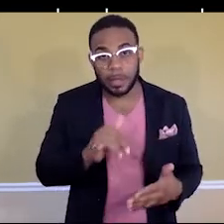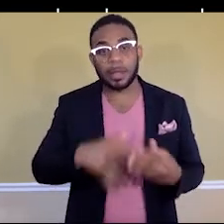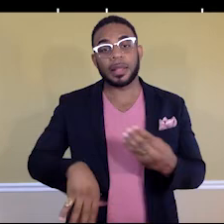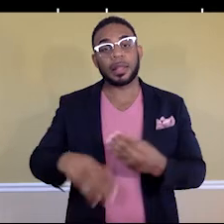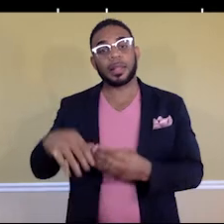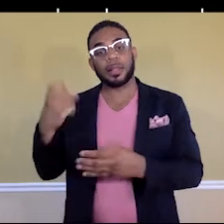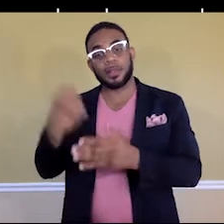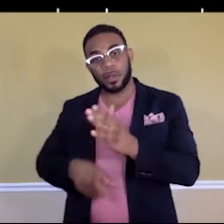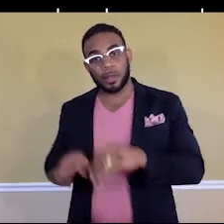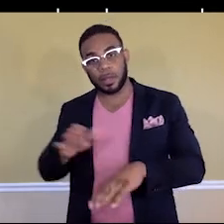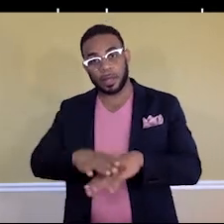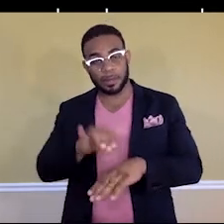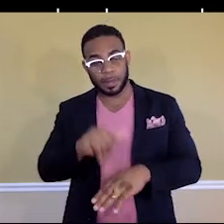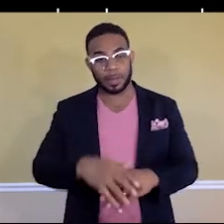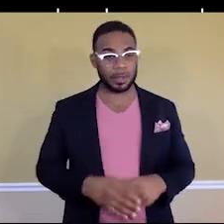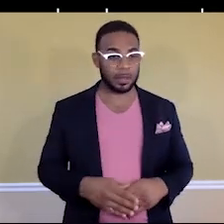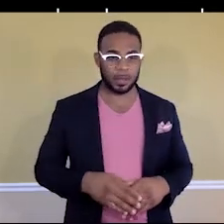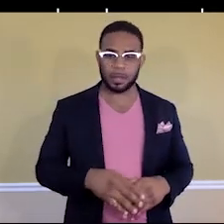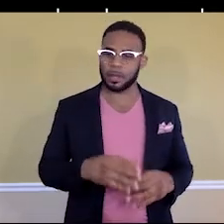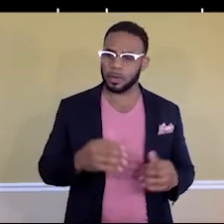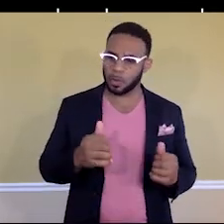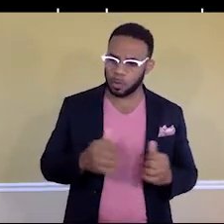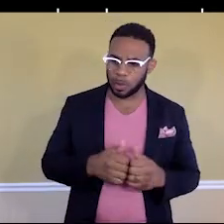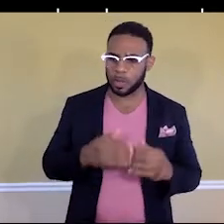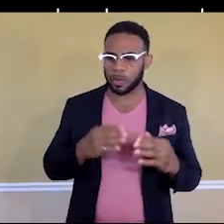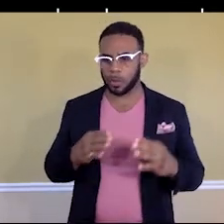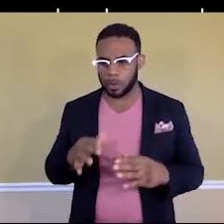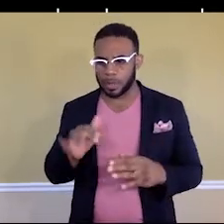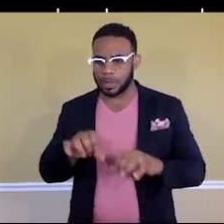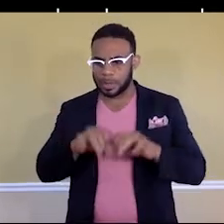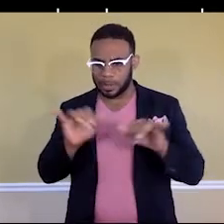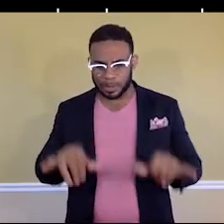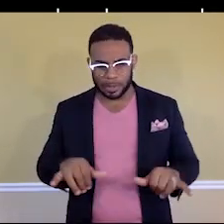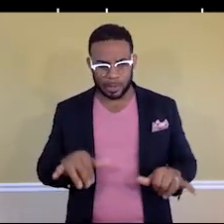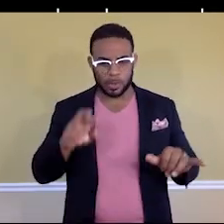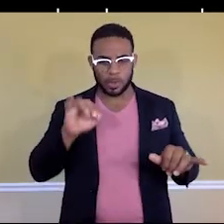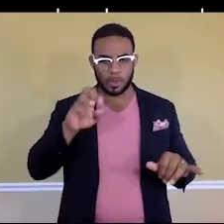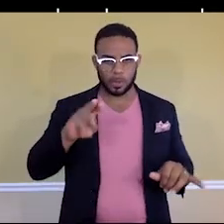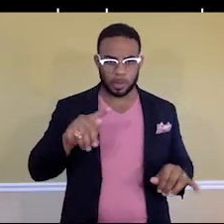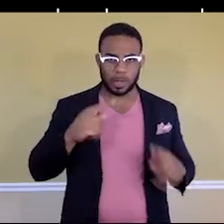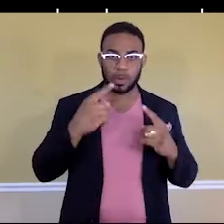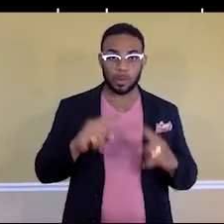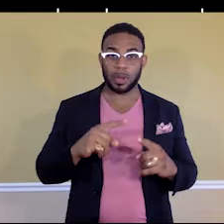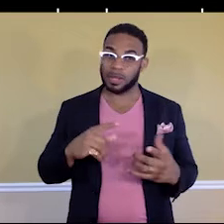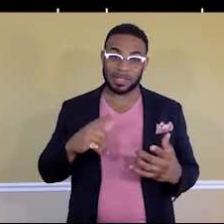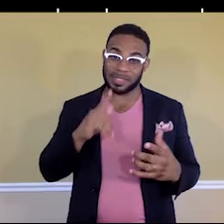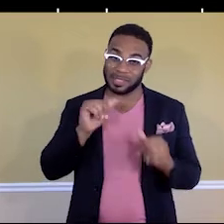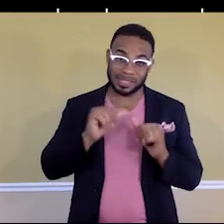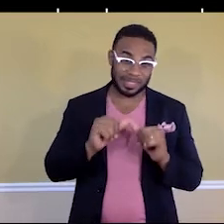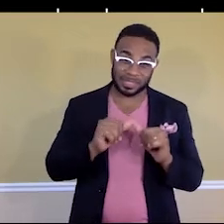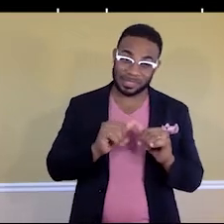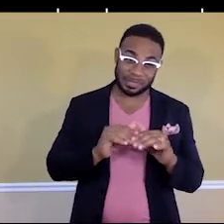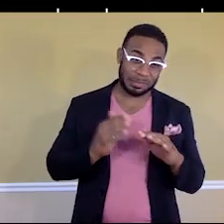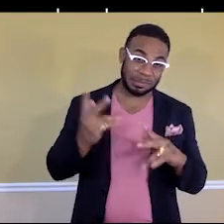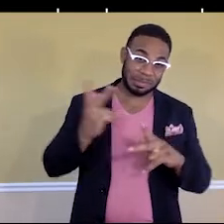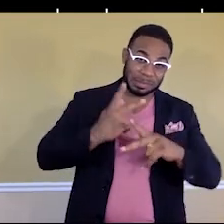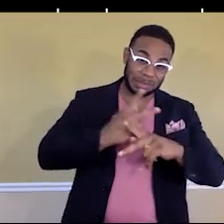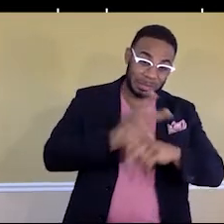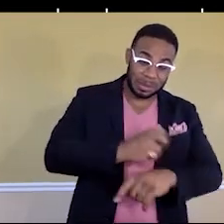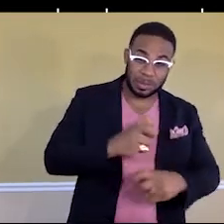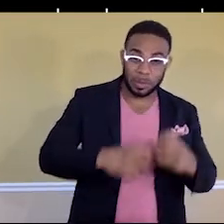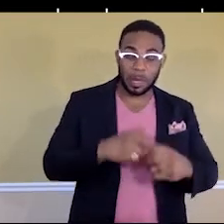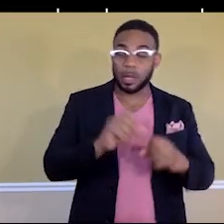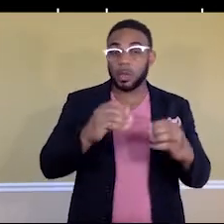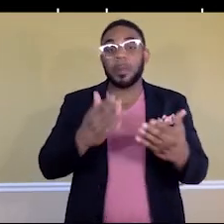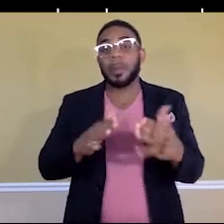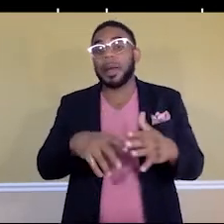additional fees on top of that. With the way the systemic racism works, it just keeps perpetuating this problem.